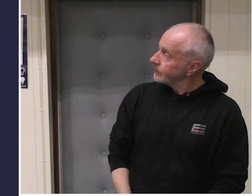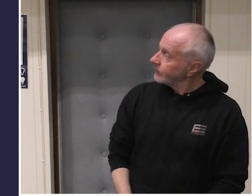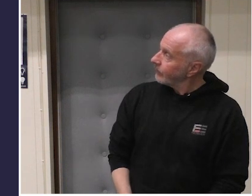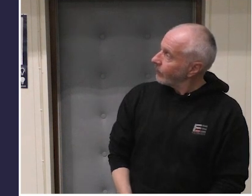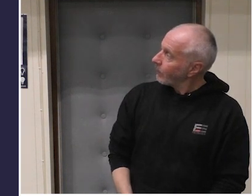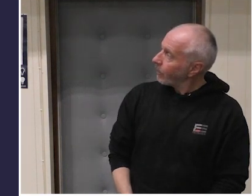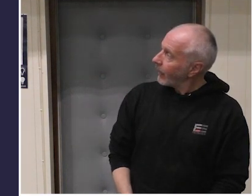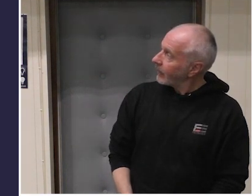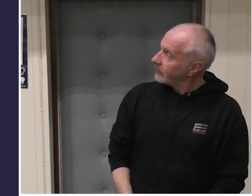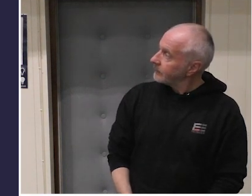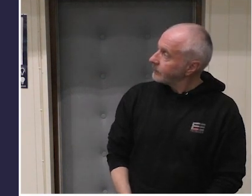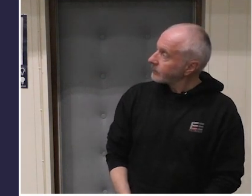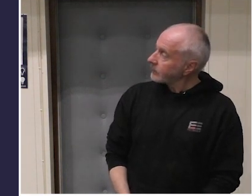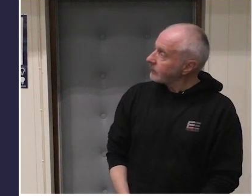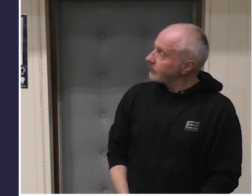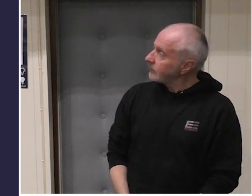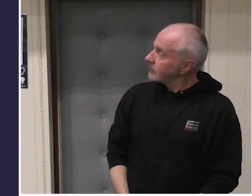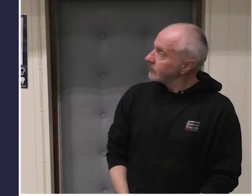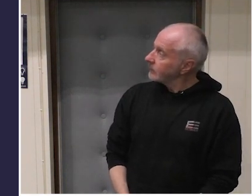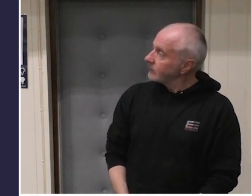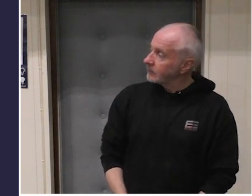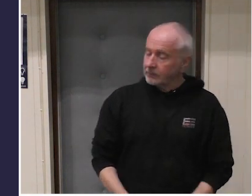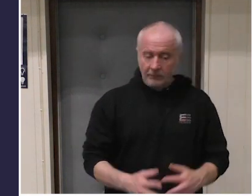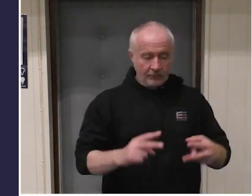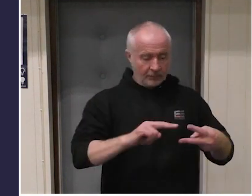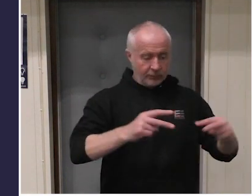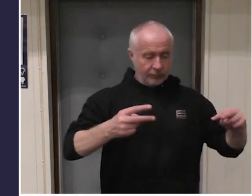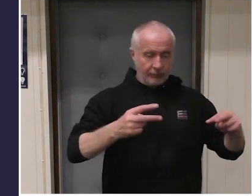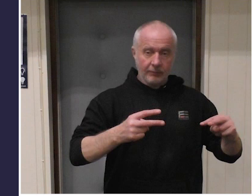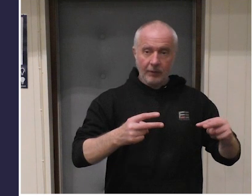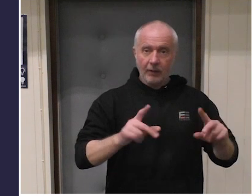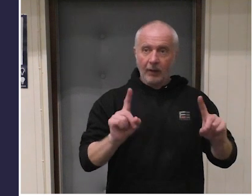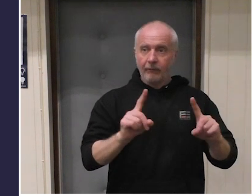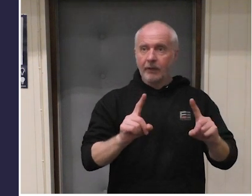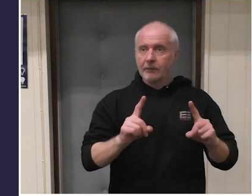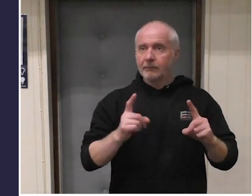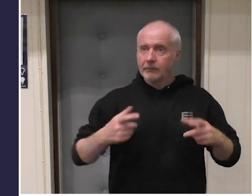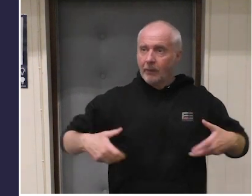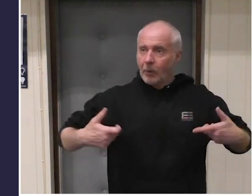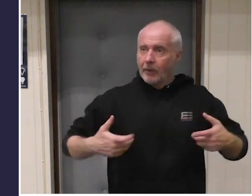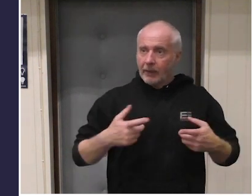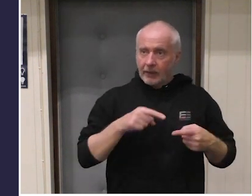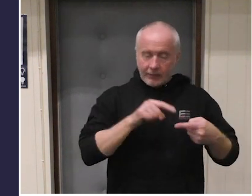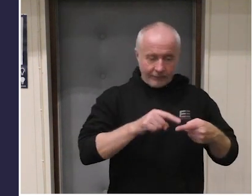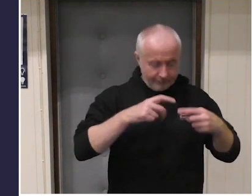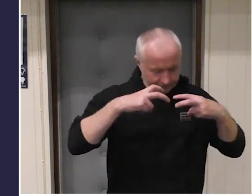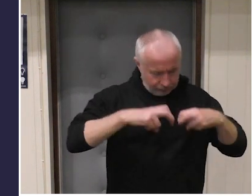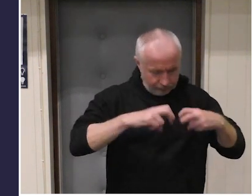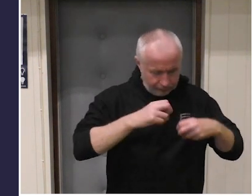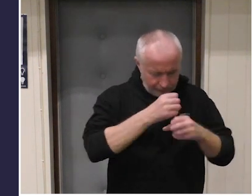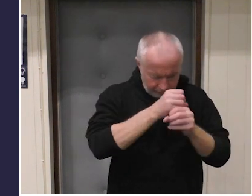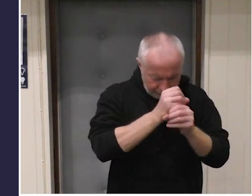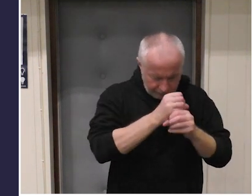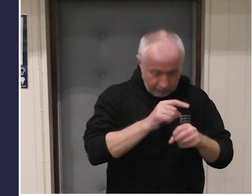my pointer, here we go. So it's DNA. This DNA contains information about how this organism